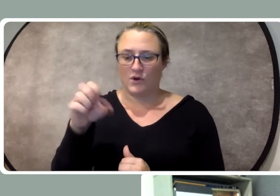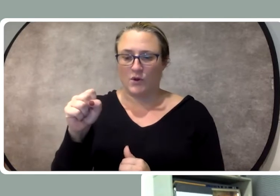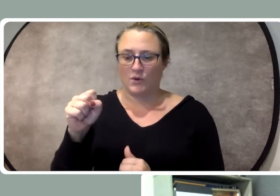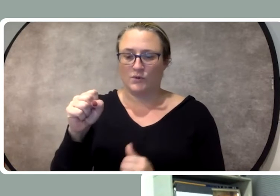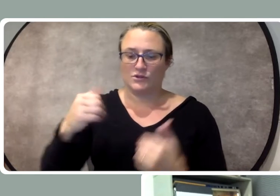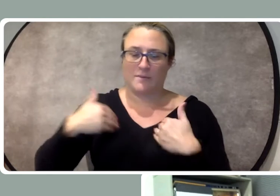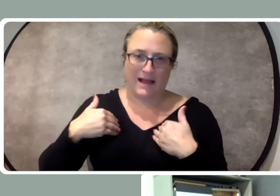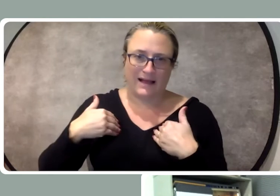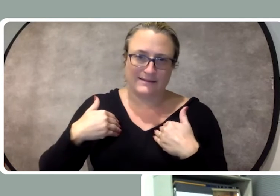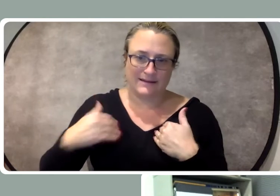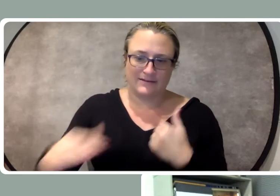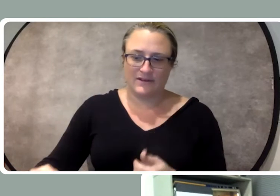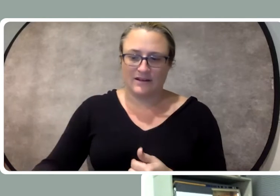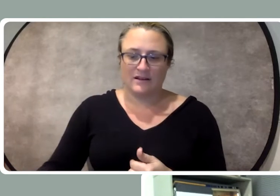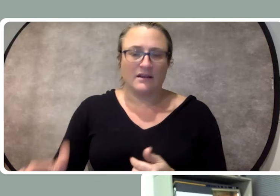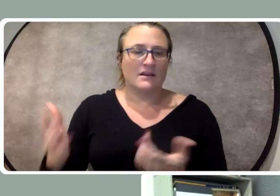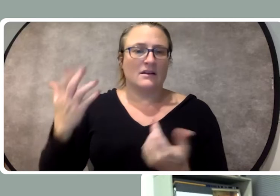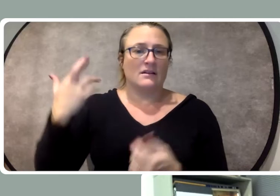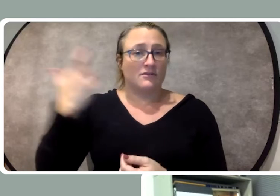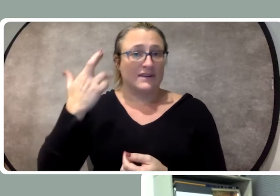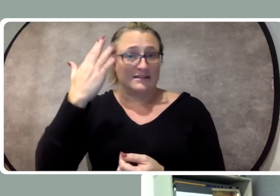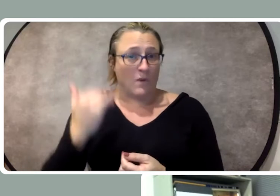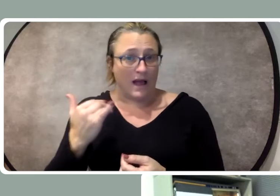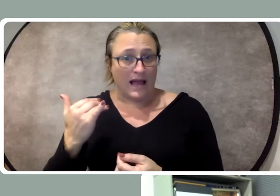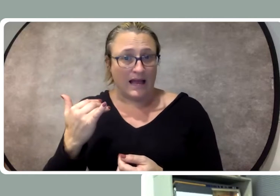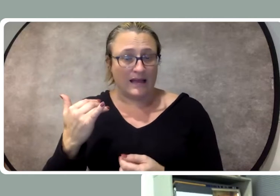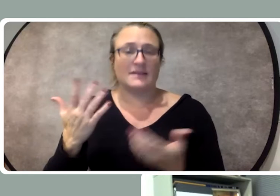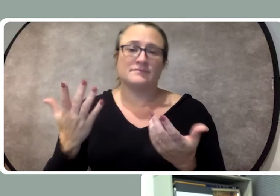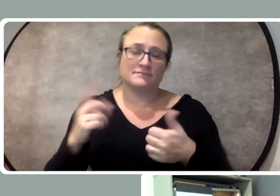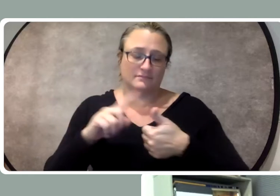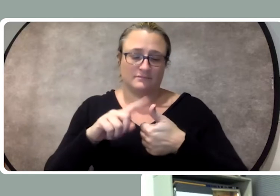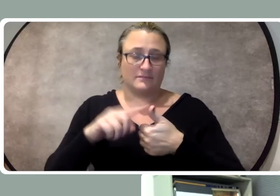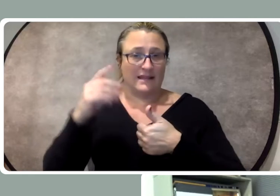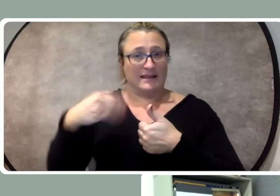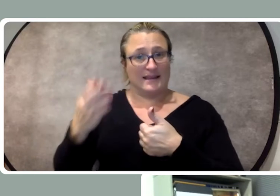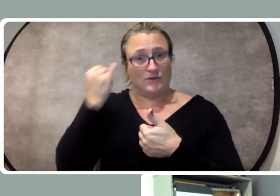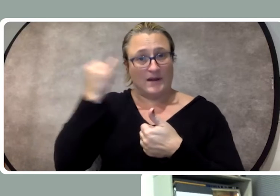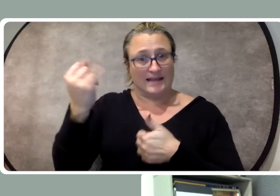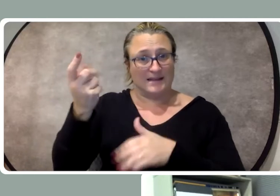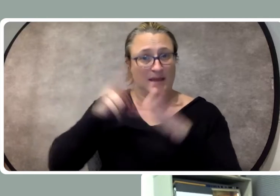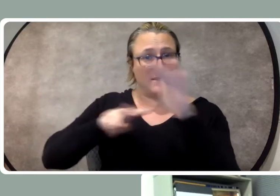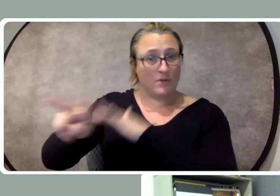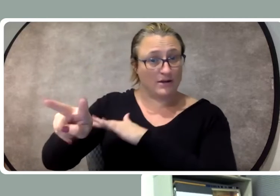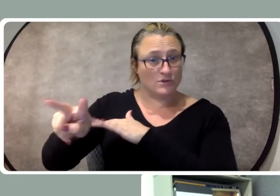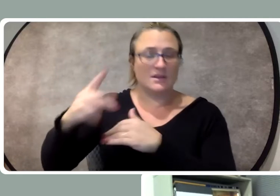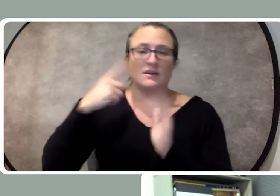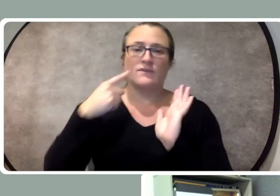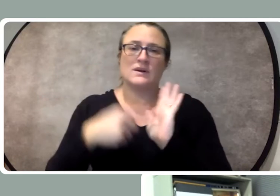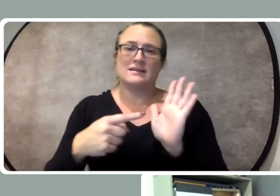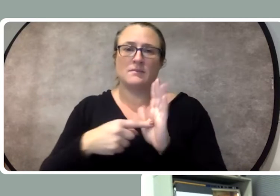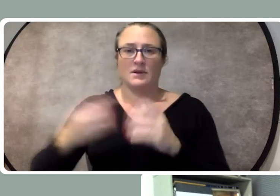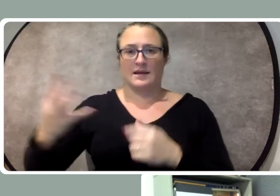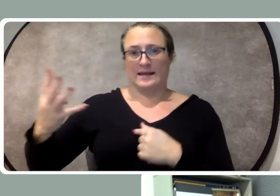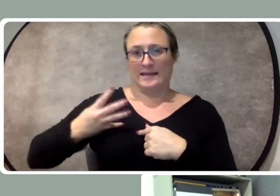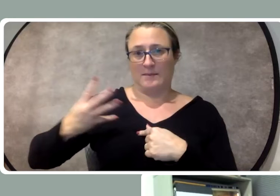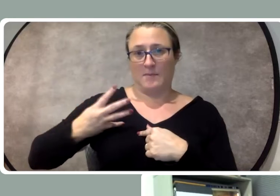being that gives us an idea of, number one, the prognosis. So for instance, you get the chemotherapy